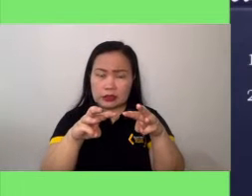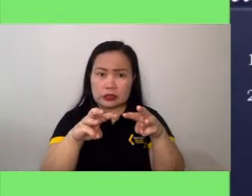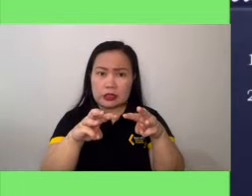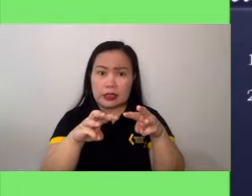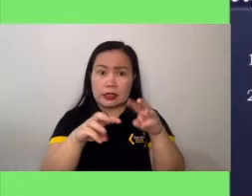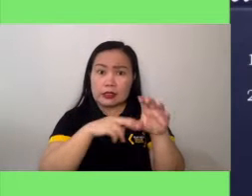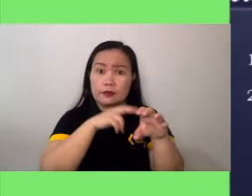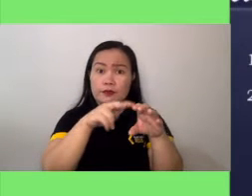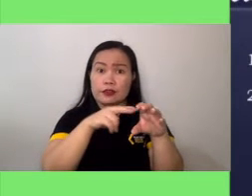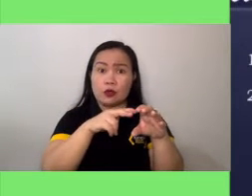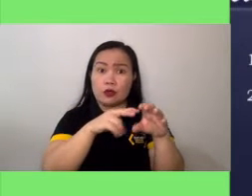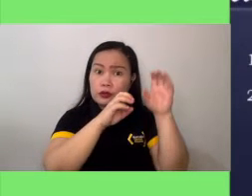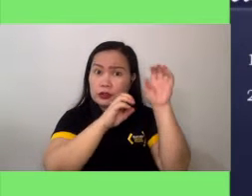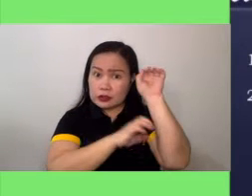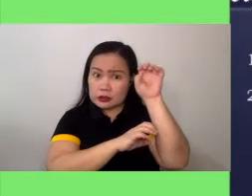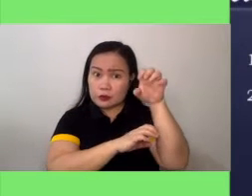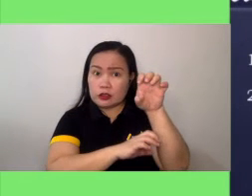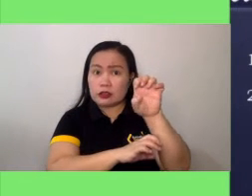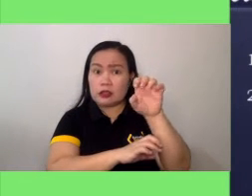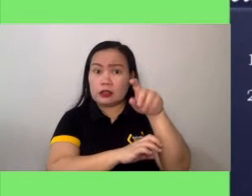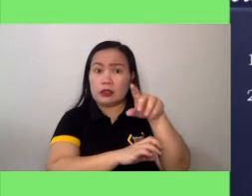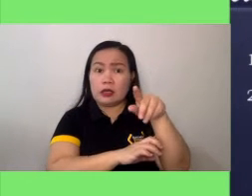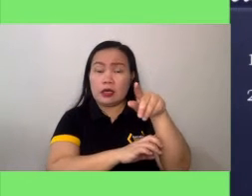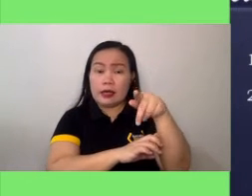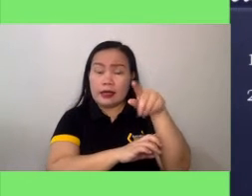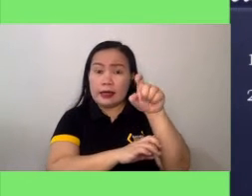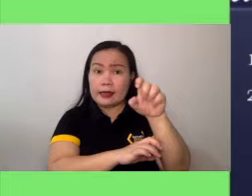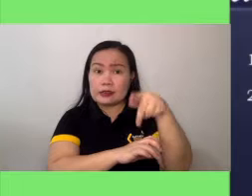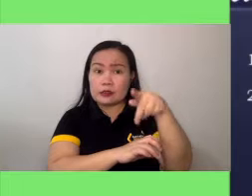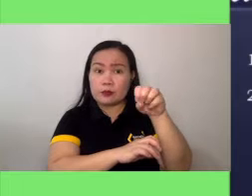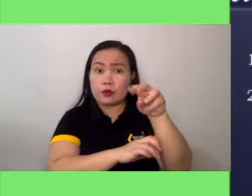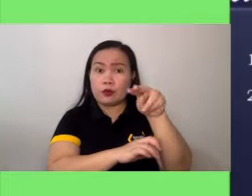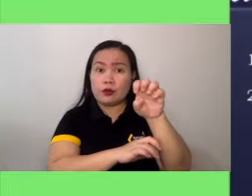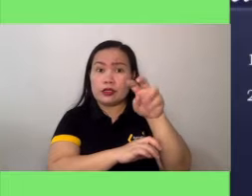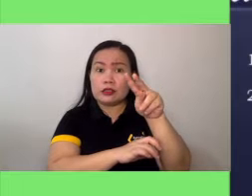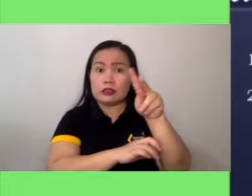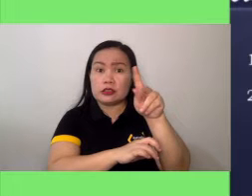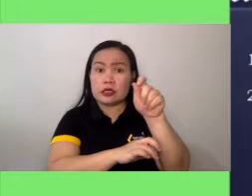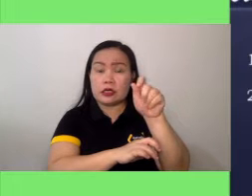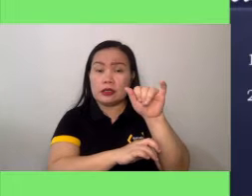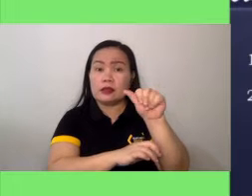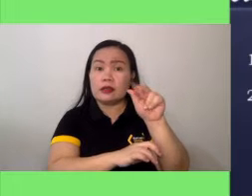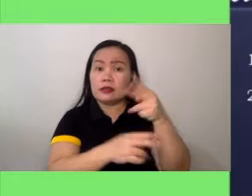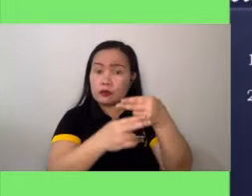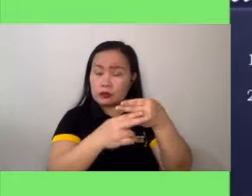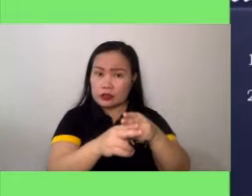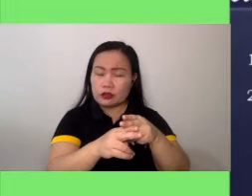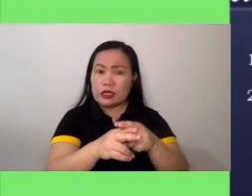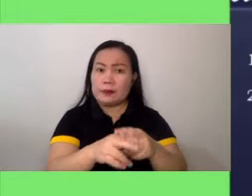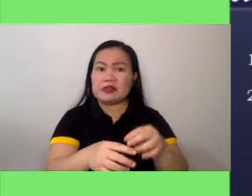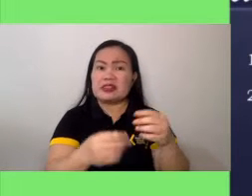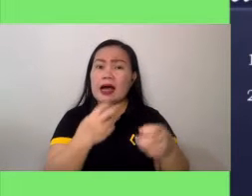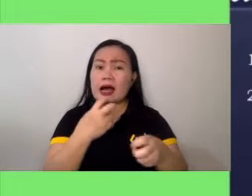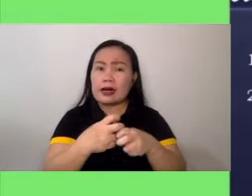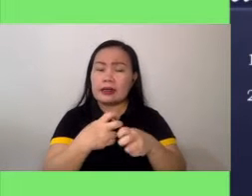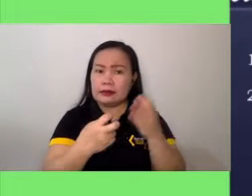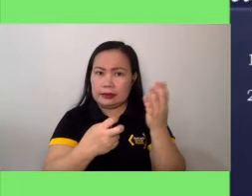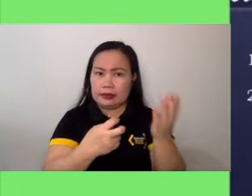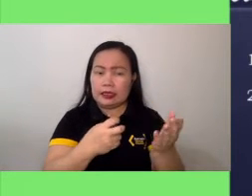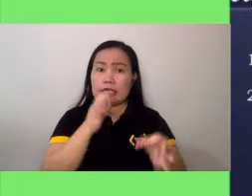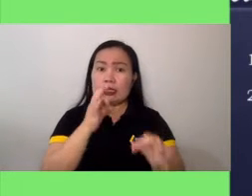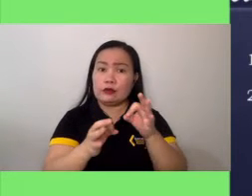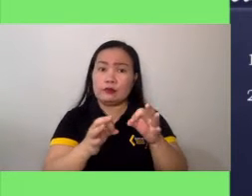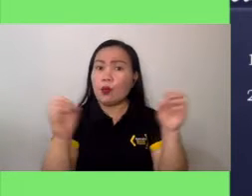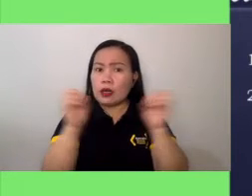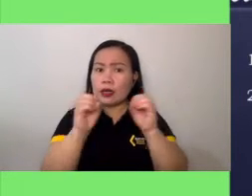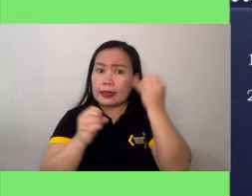exponential notation. Kasi, mahihirapan po kayo dito kung wala po kayong idea on how to evaluate